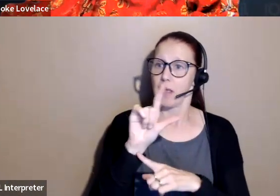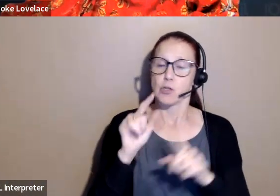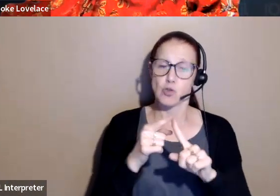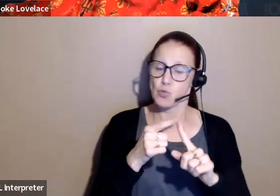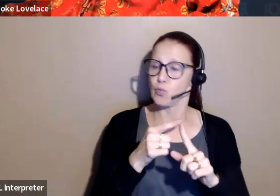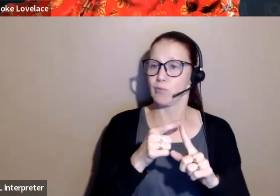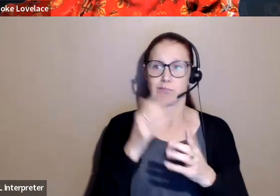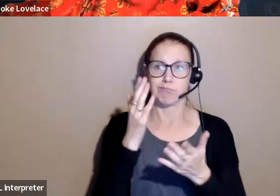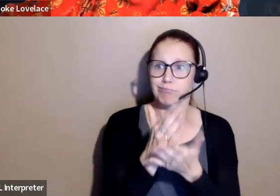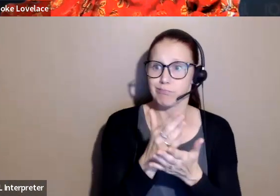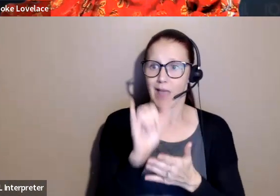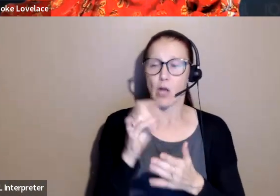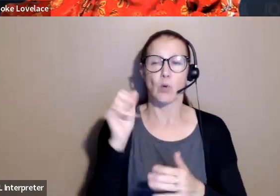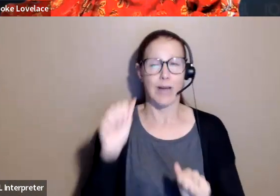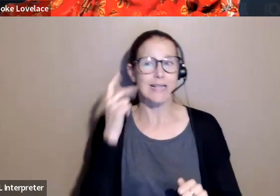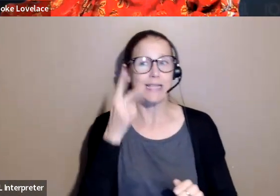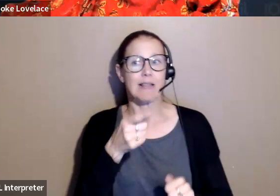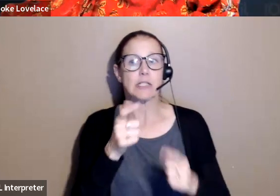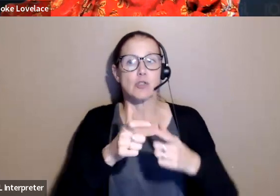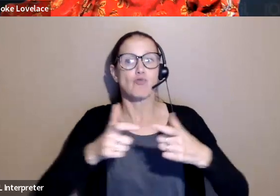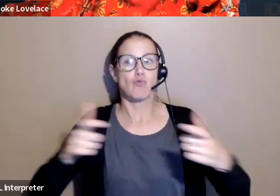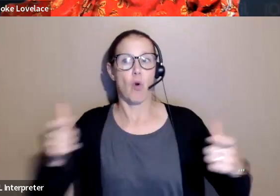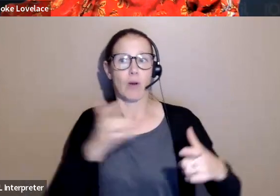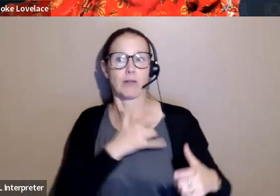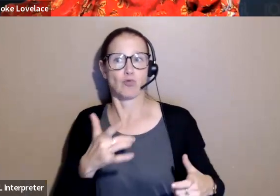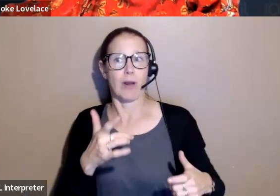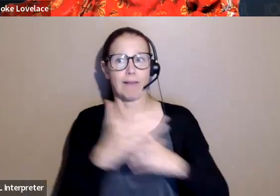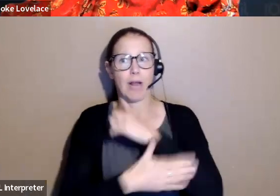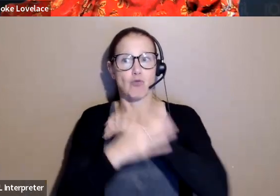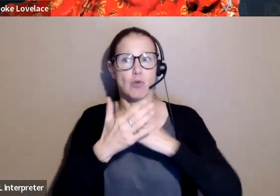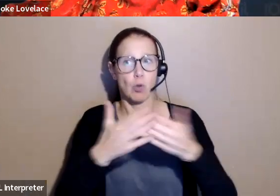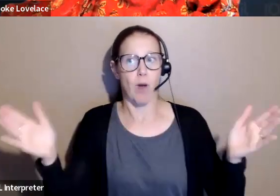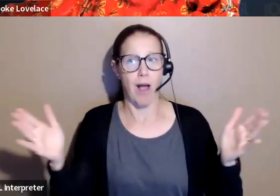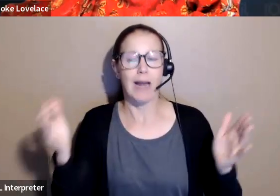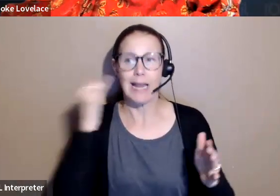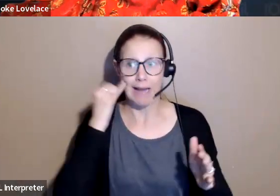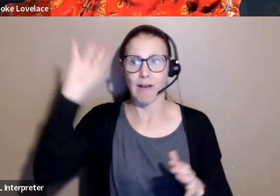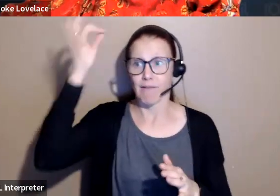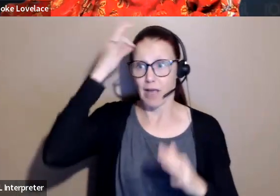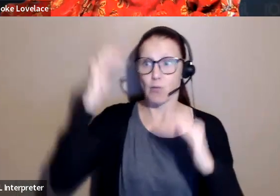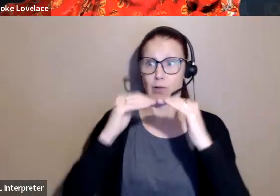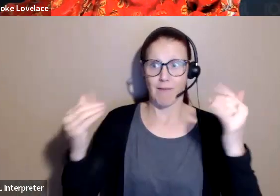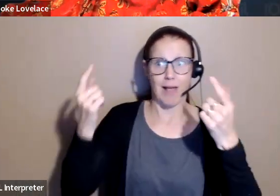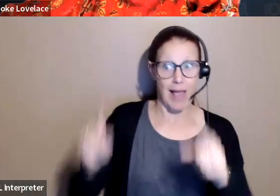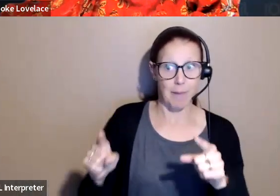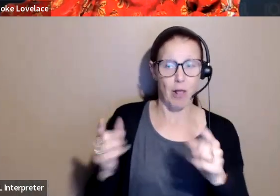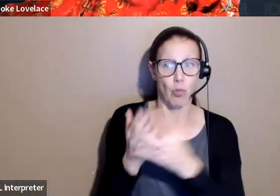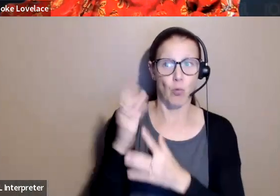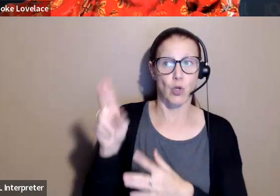is a growing trend around the country, and certainly if it's done at the federal level through the